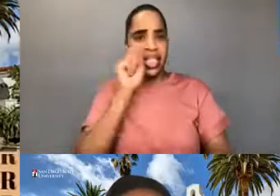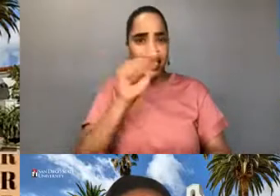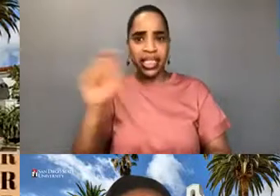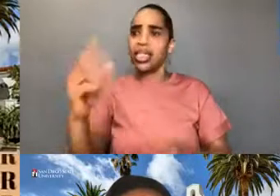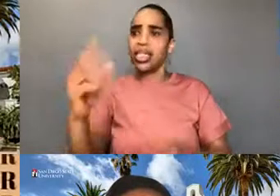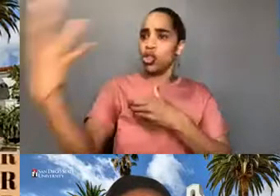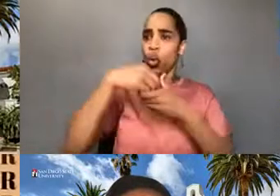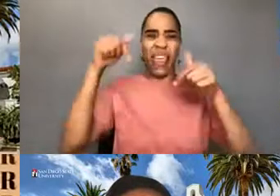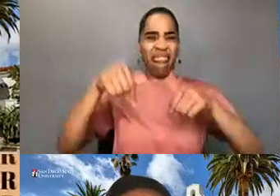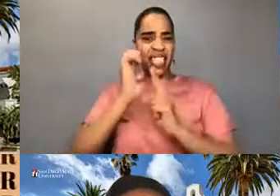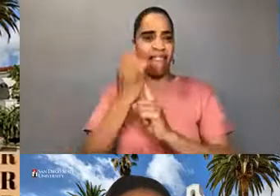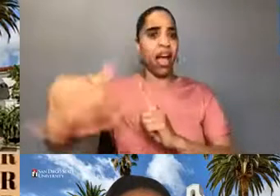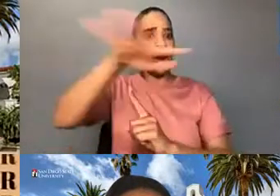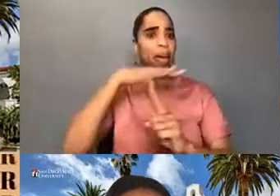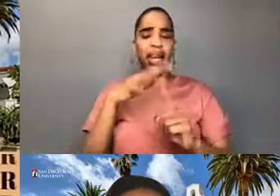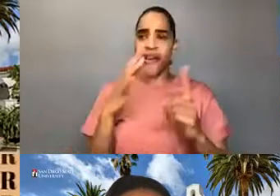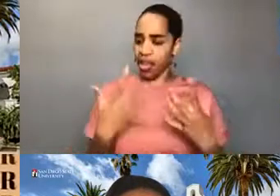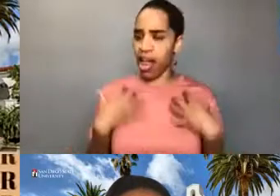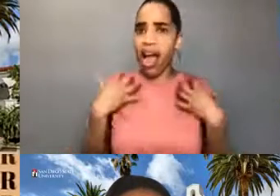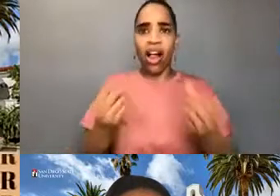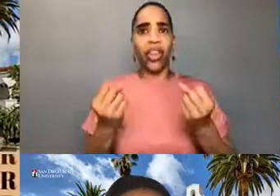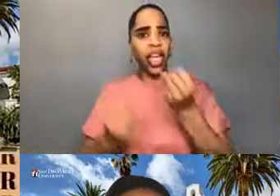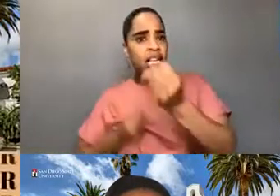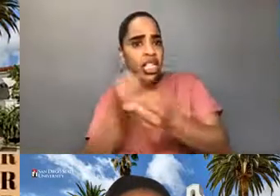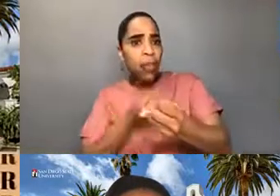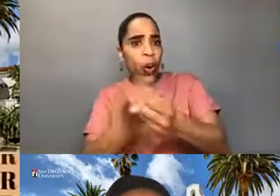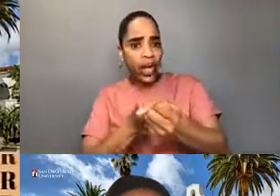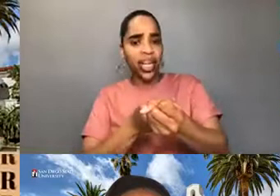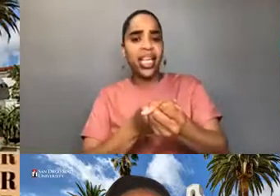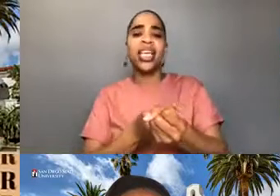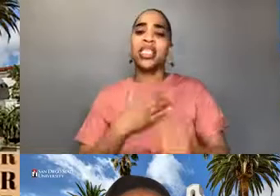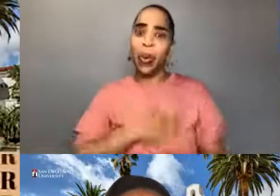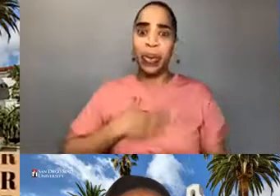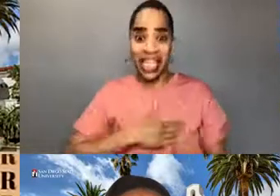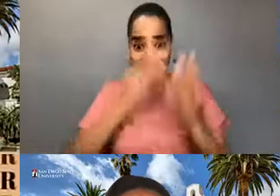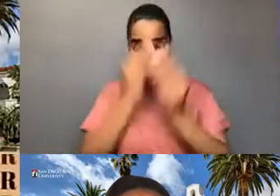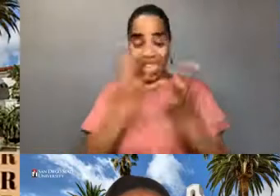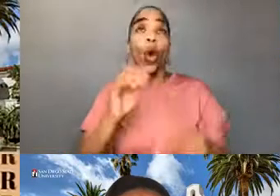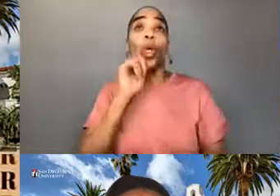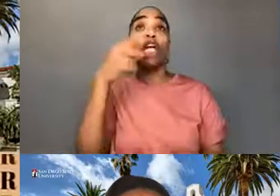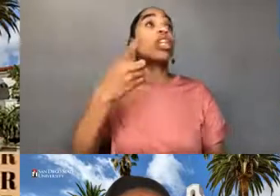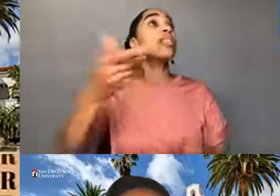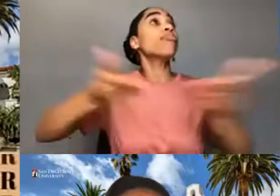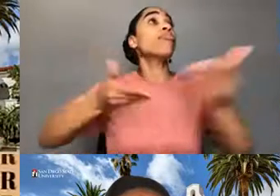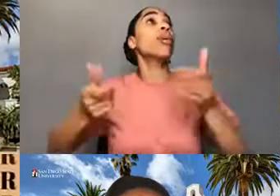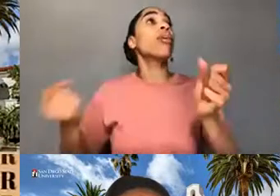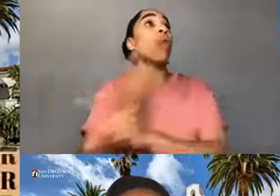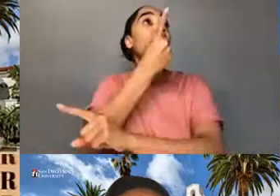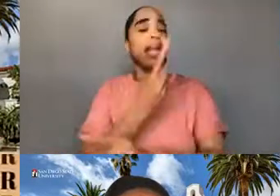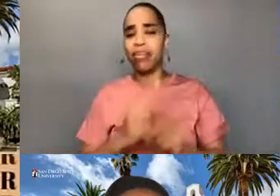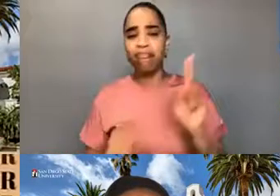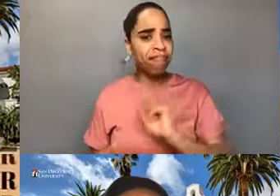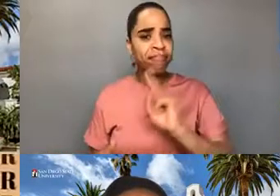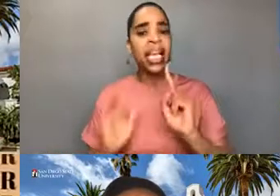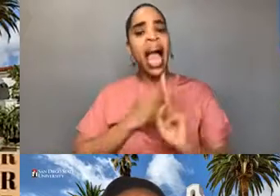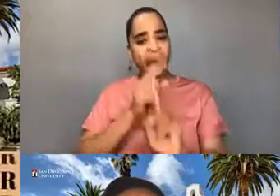environment that's going to be healthy, it's going to be supportive. And so I want you all to know that we're not just bringing people in, but we're also